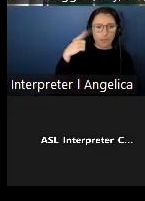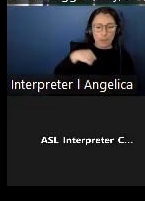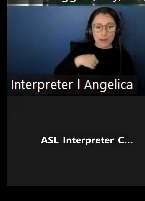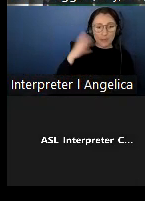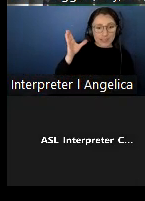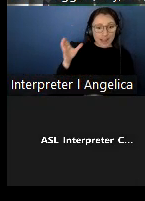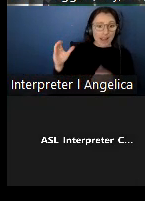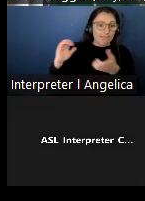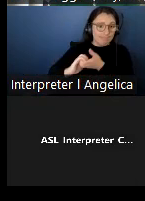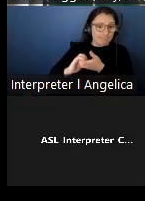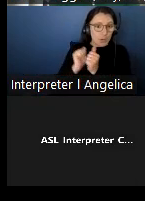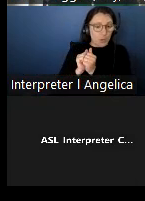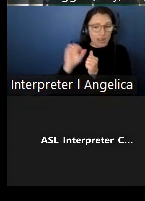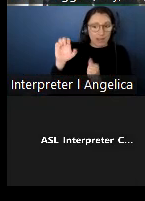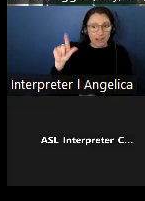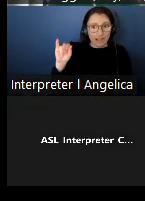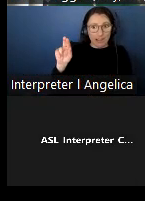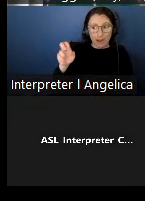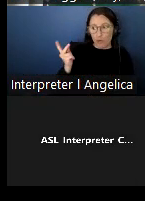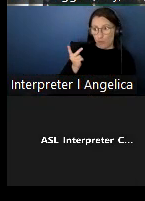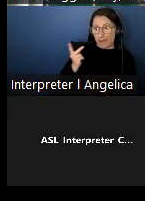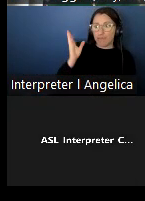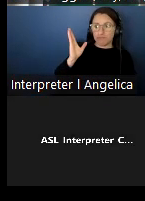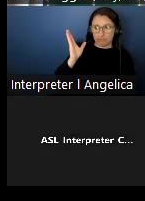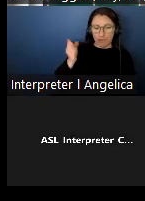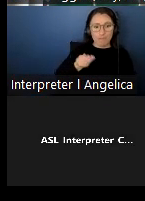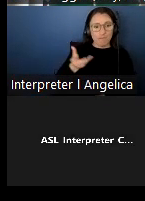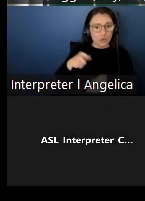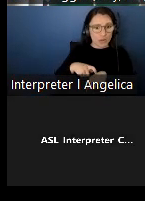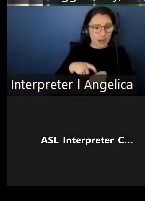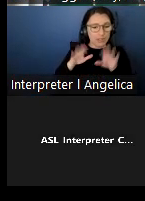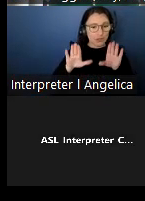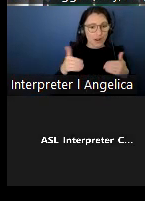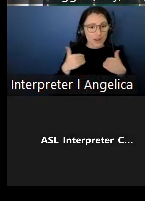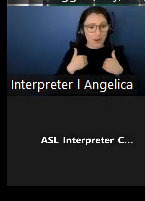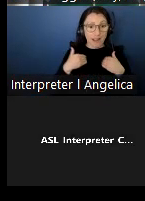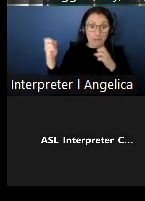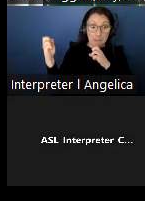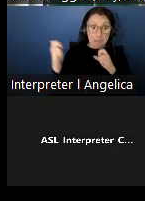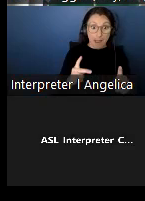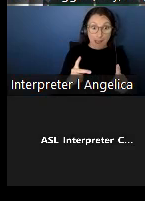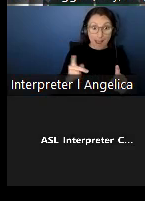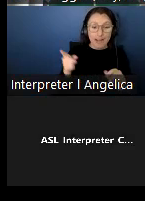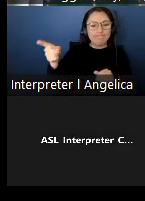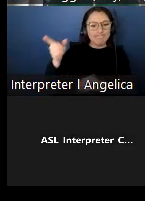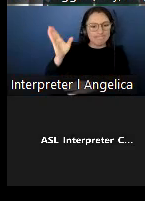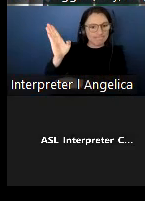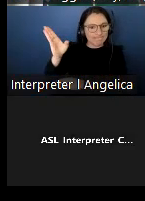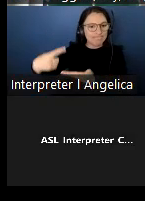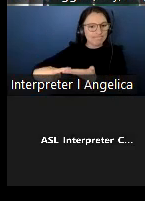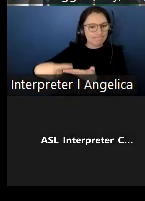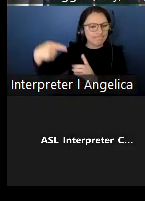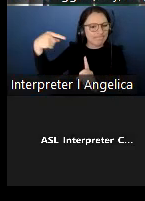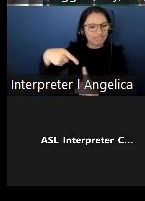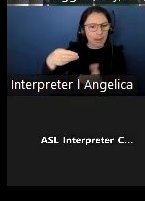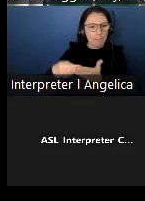present with Claire. We've been presenting this presentation a few times, so it's great to have her back with us to talk about money matters